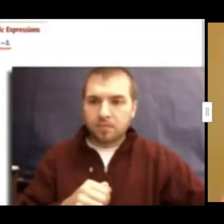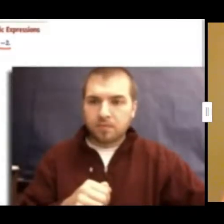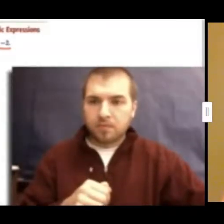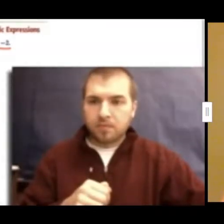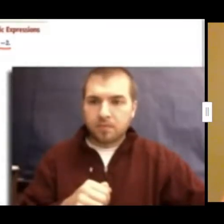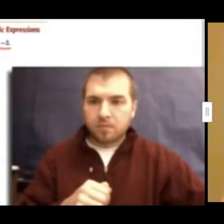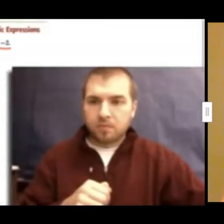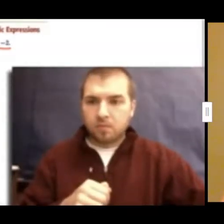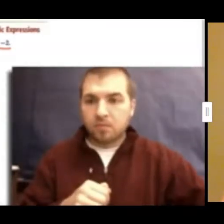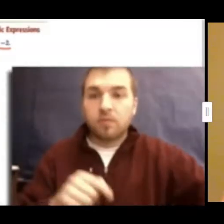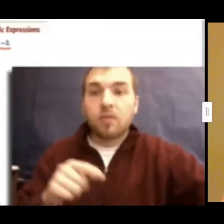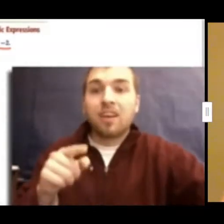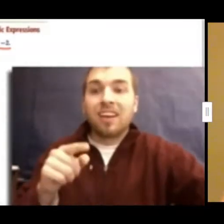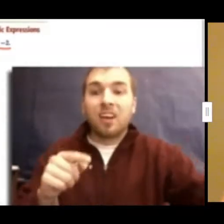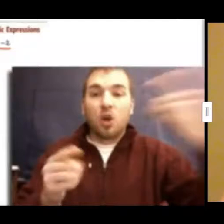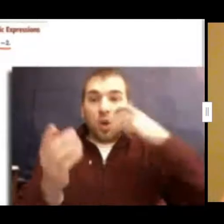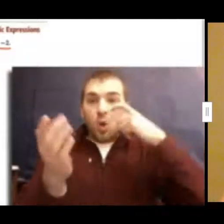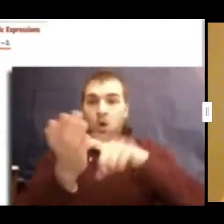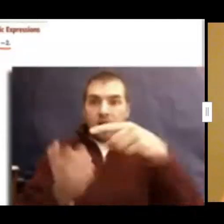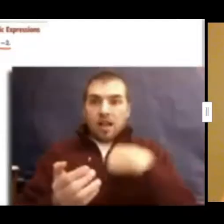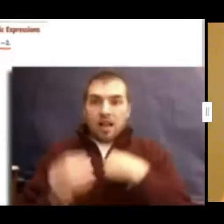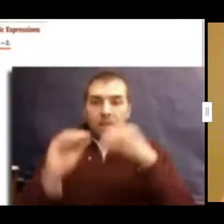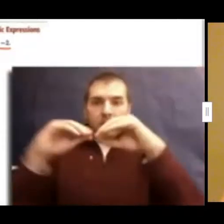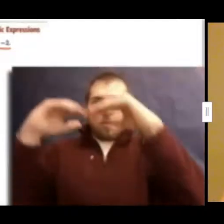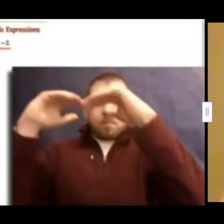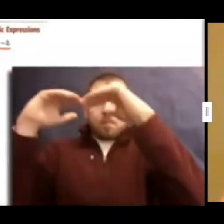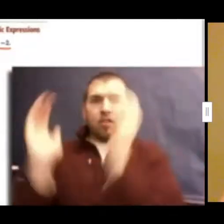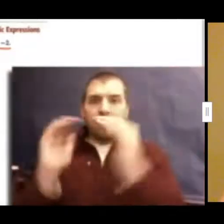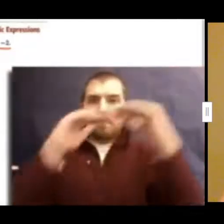in -2. So now we have -2 to the 3rd power.